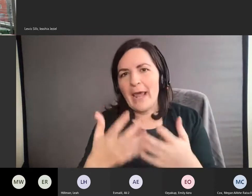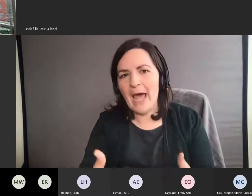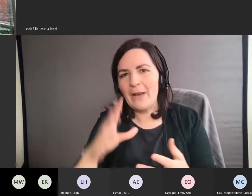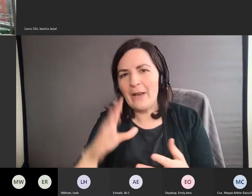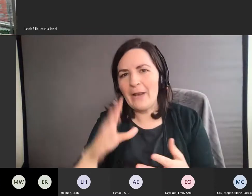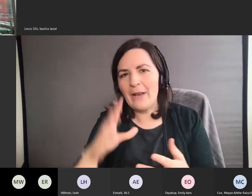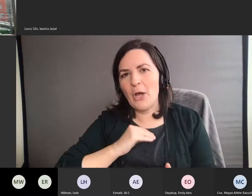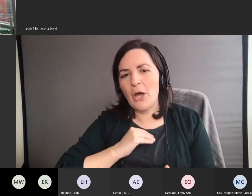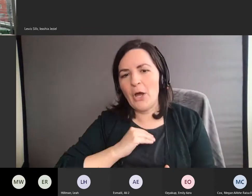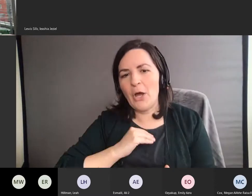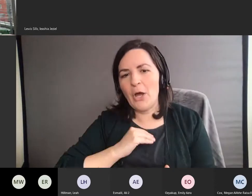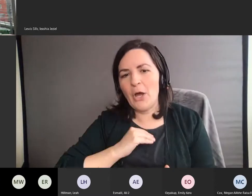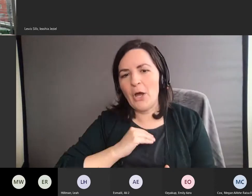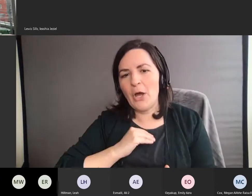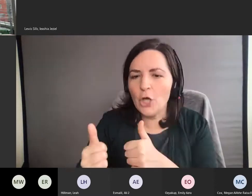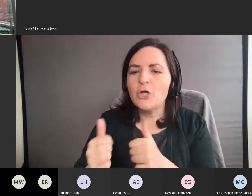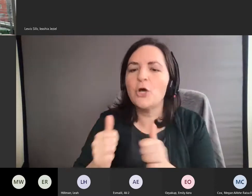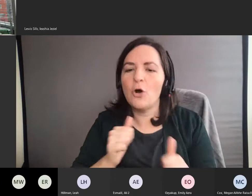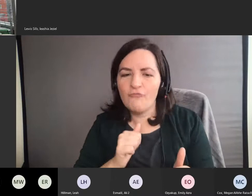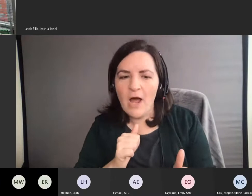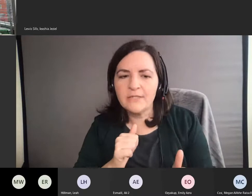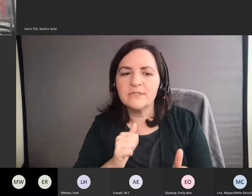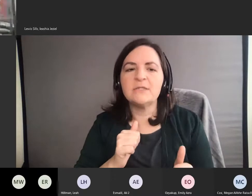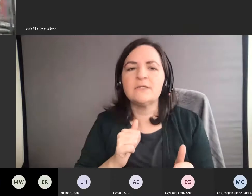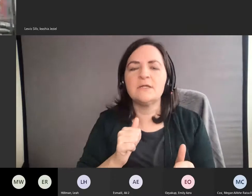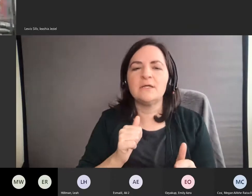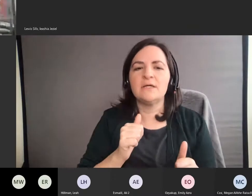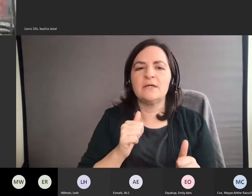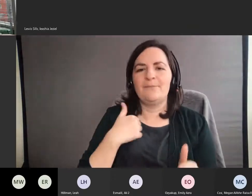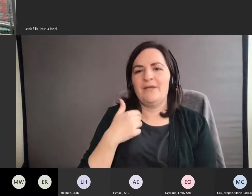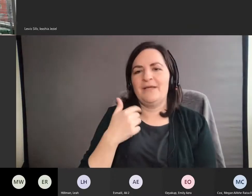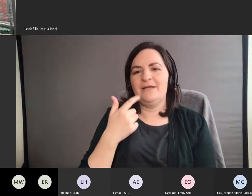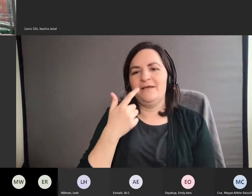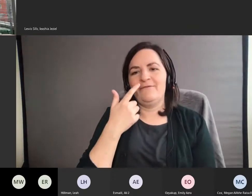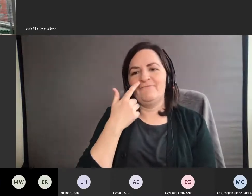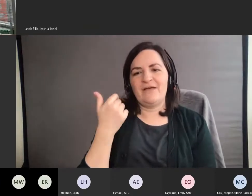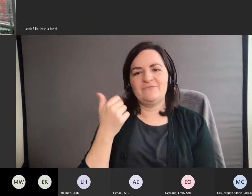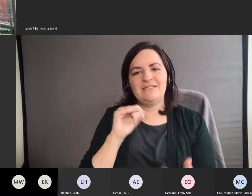Cheers, thanks, Leah, that's great. Because what I found is it's not always